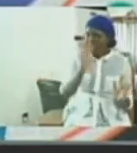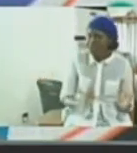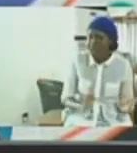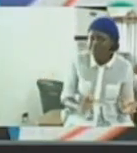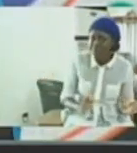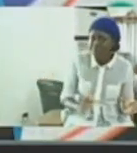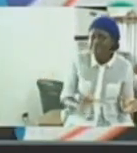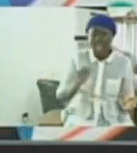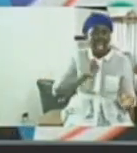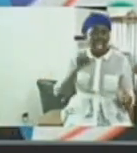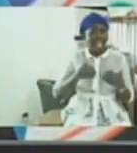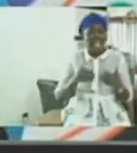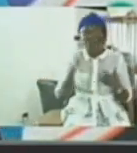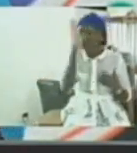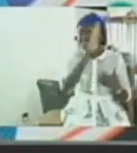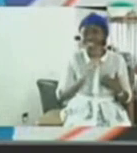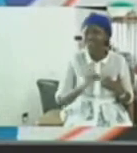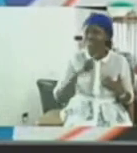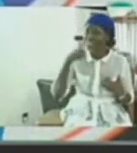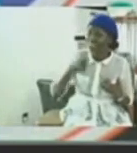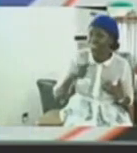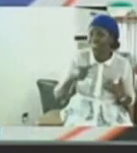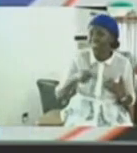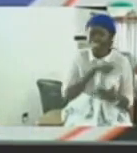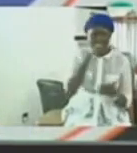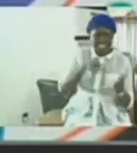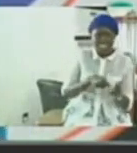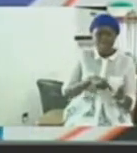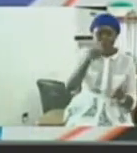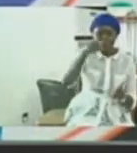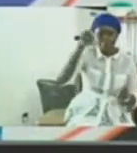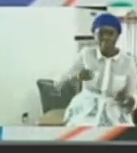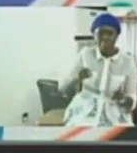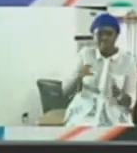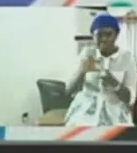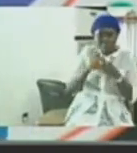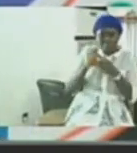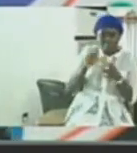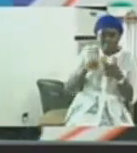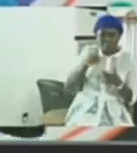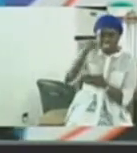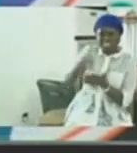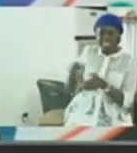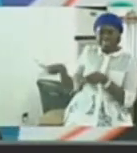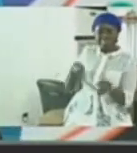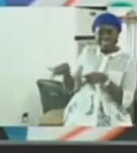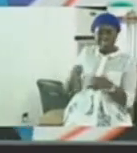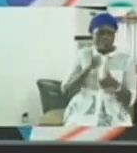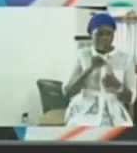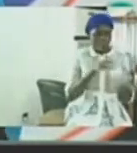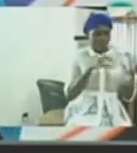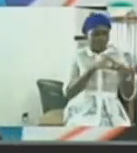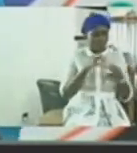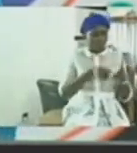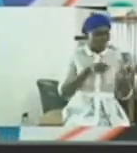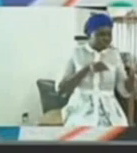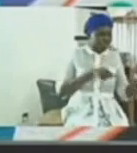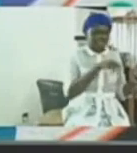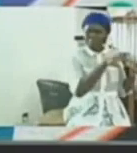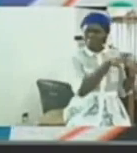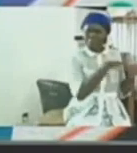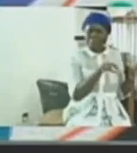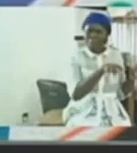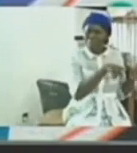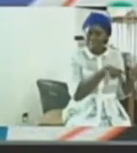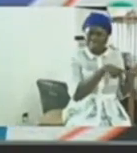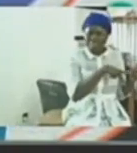I have never said this is the party you should belong to. I've never said it. I will